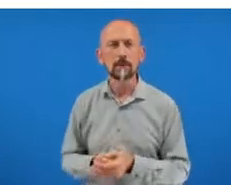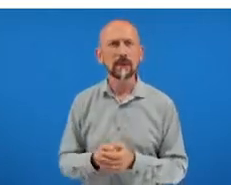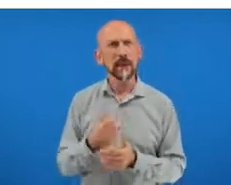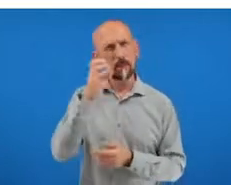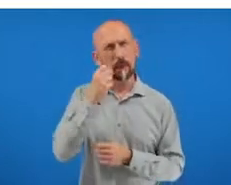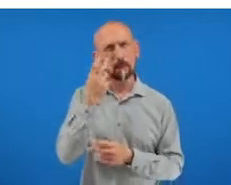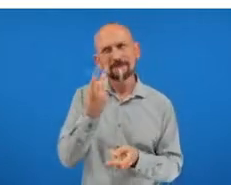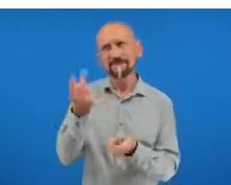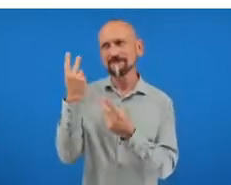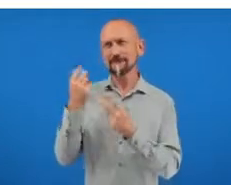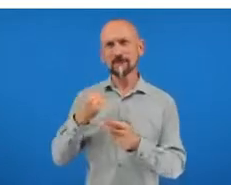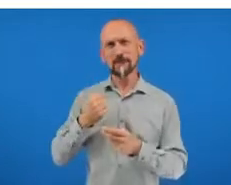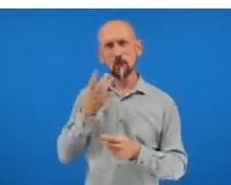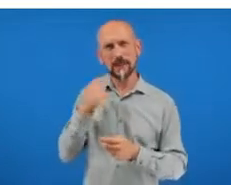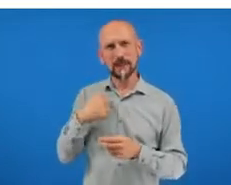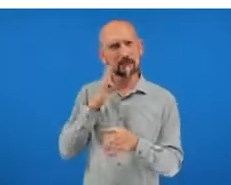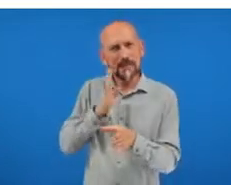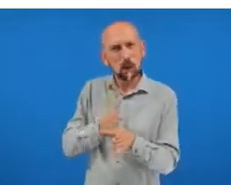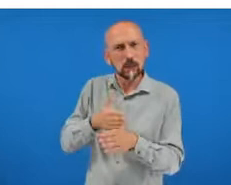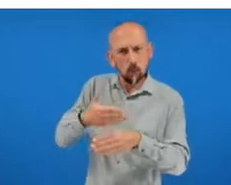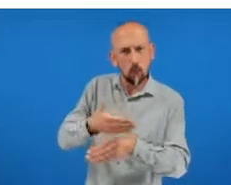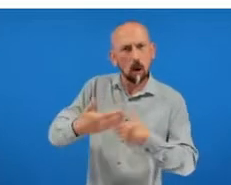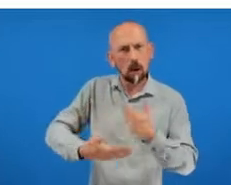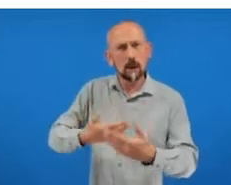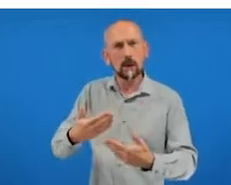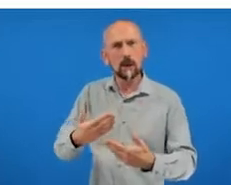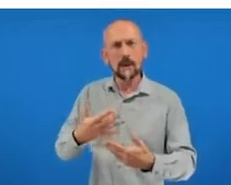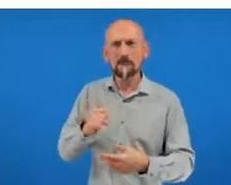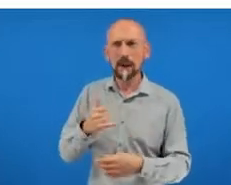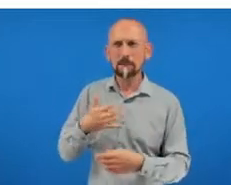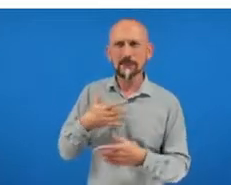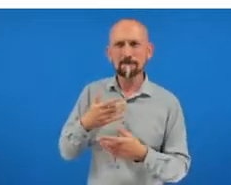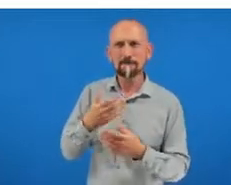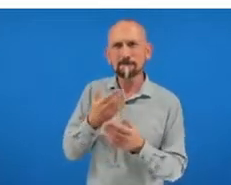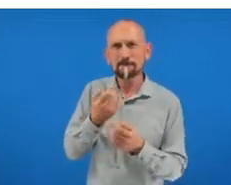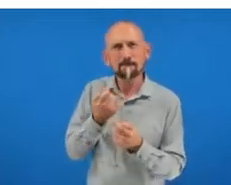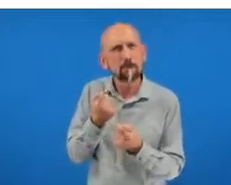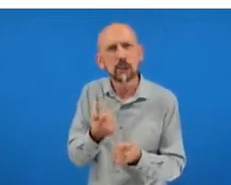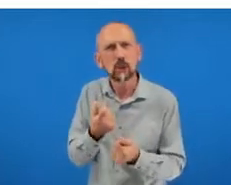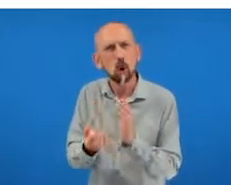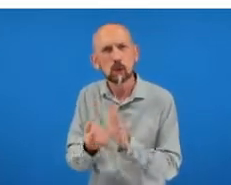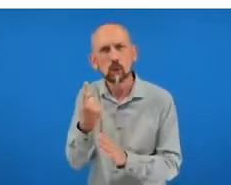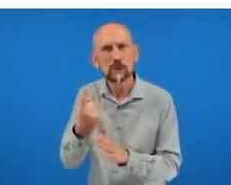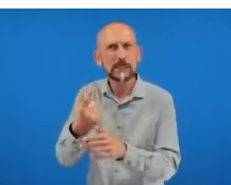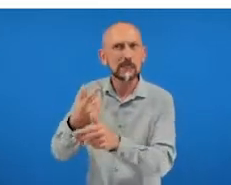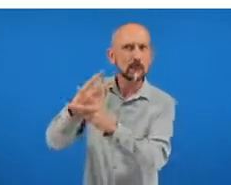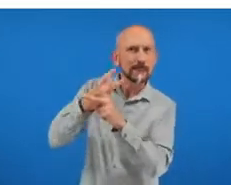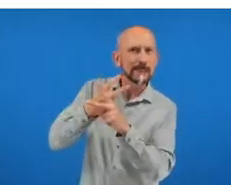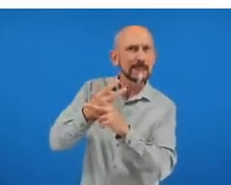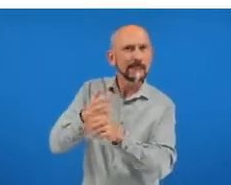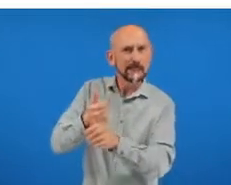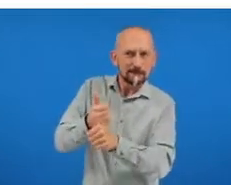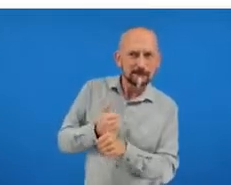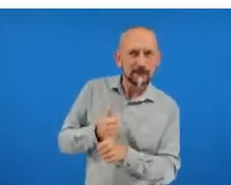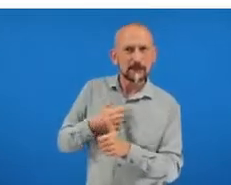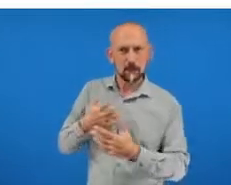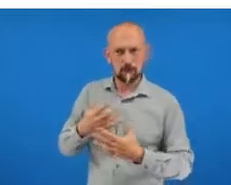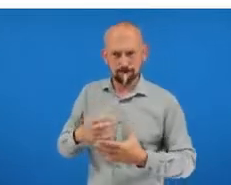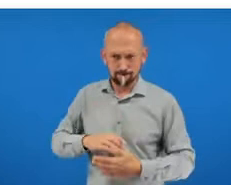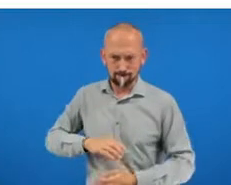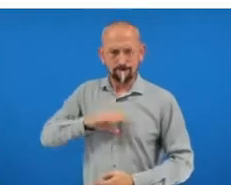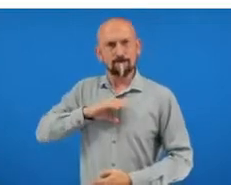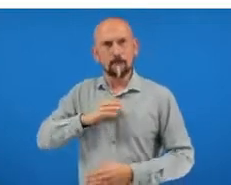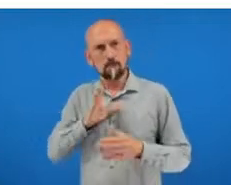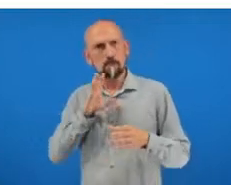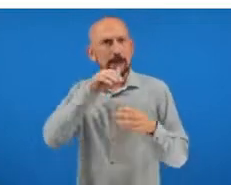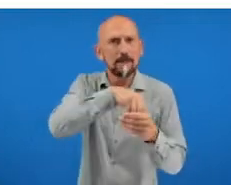the opportunities that would have strengthened my confidence to move into politics. So opportunities to perhaps become more